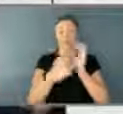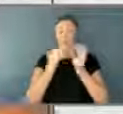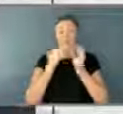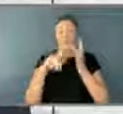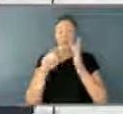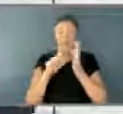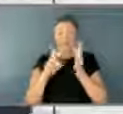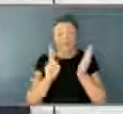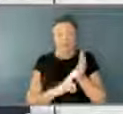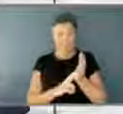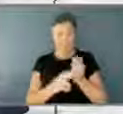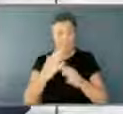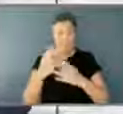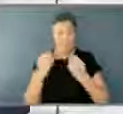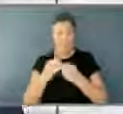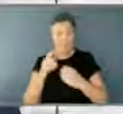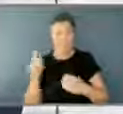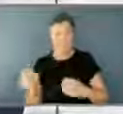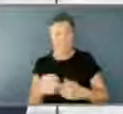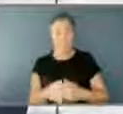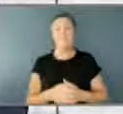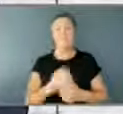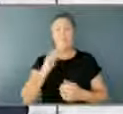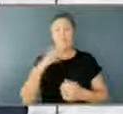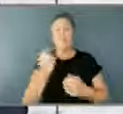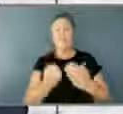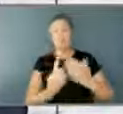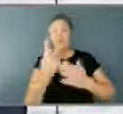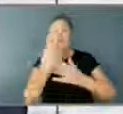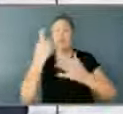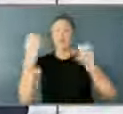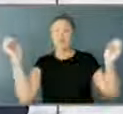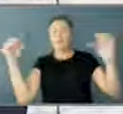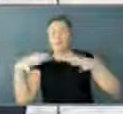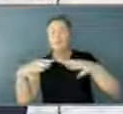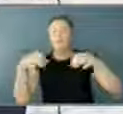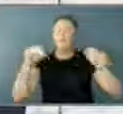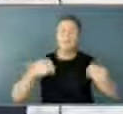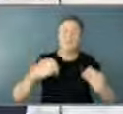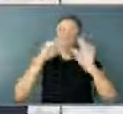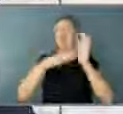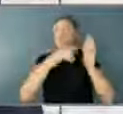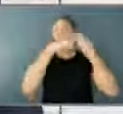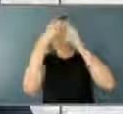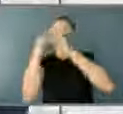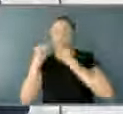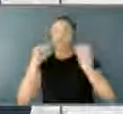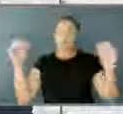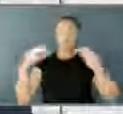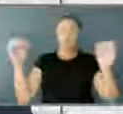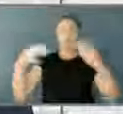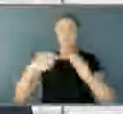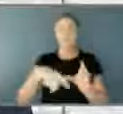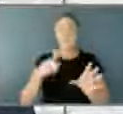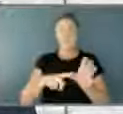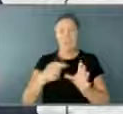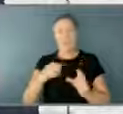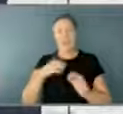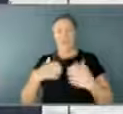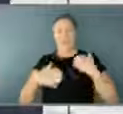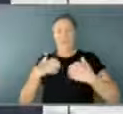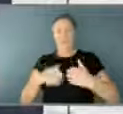the other summits and various things that are coming up over the first half of this year. So that was the very warm and engaging